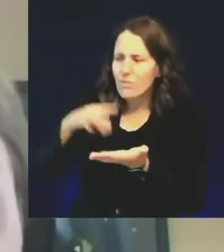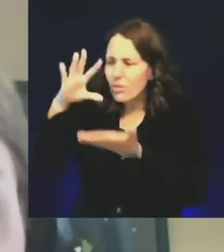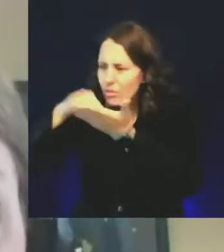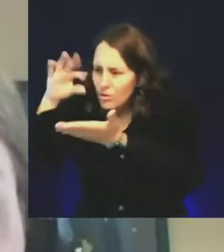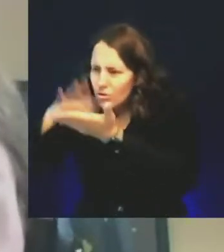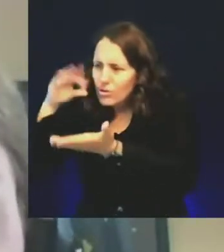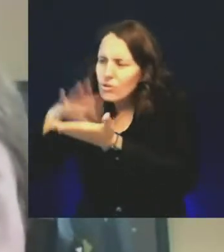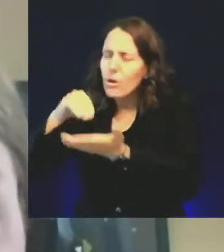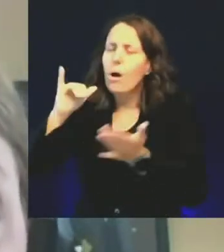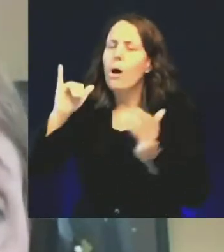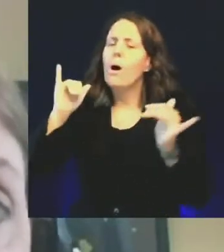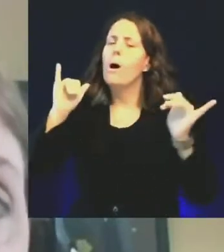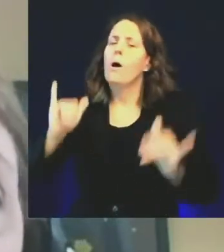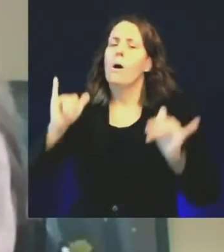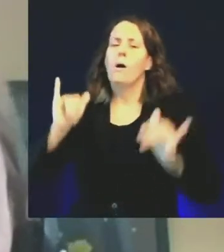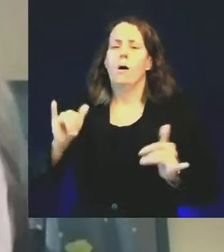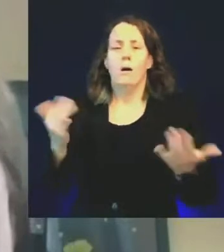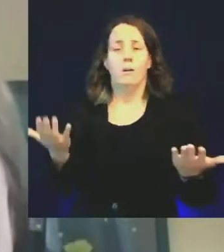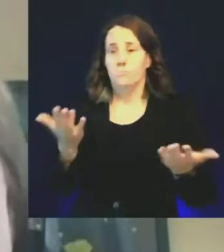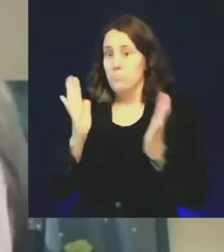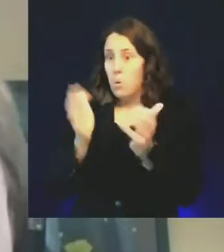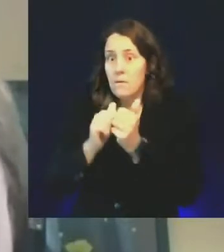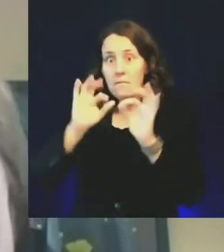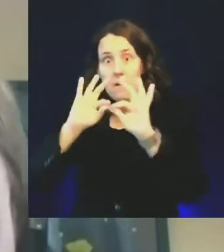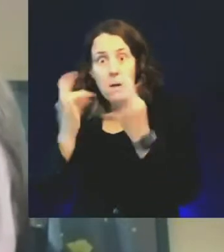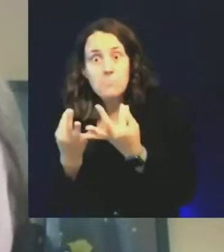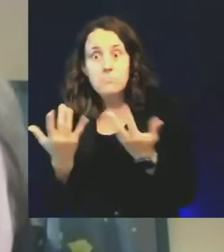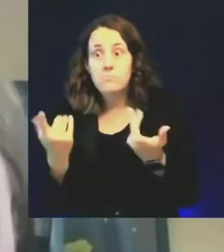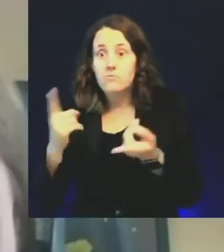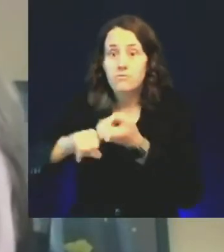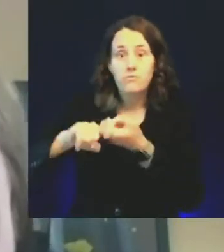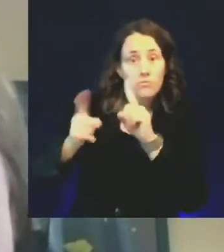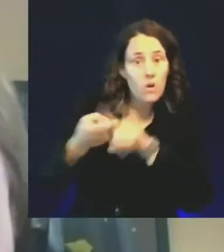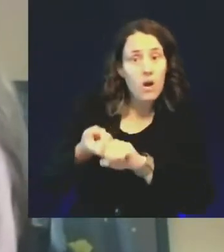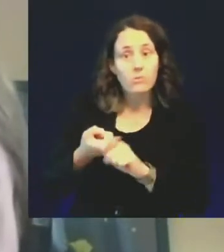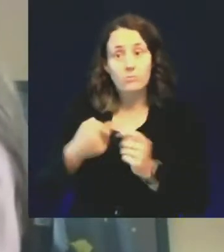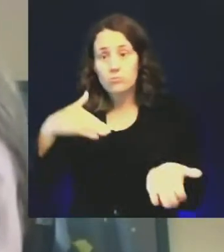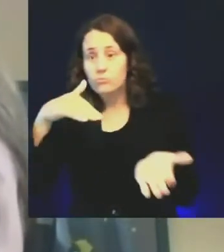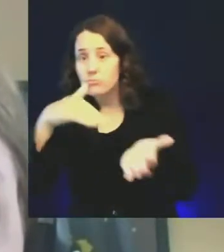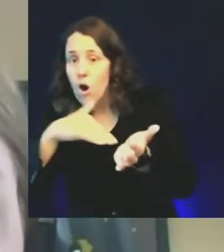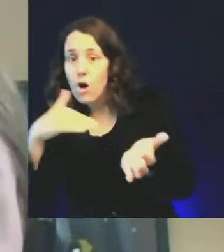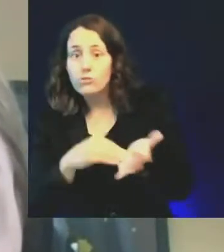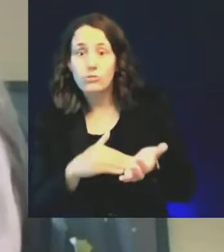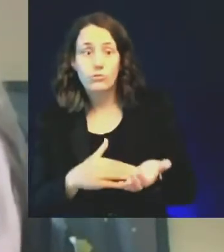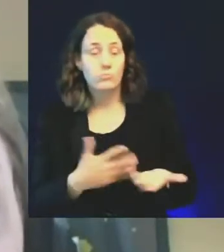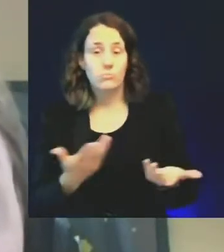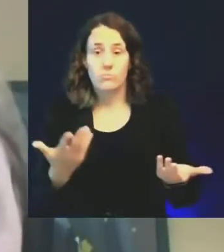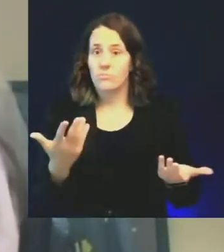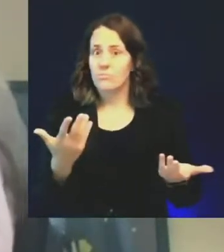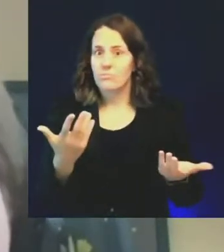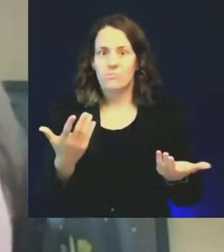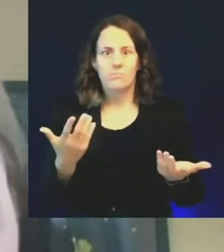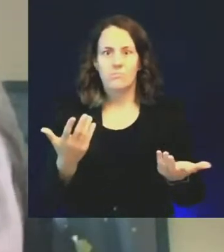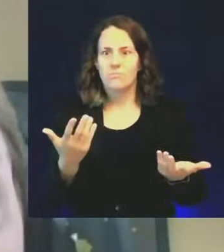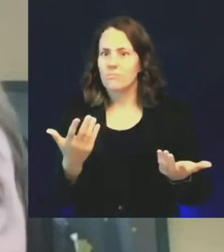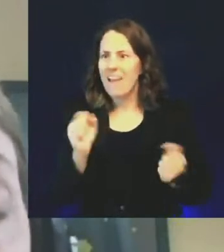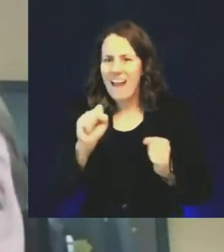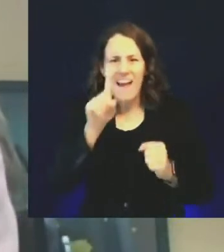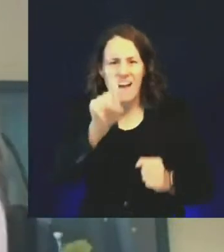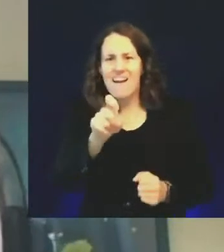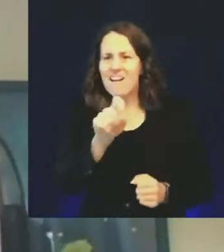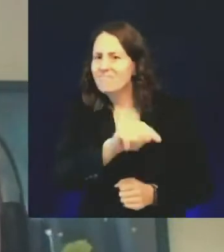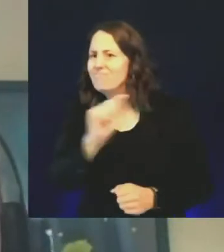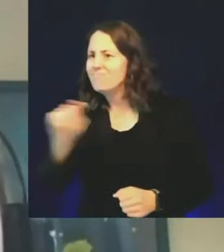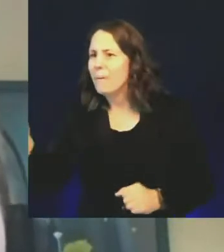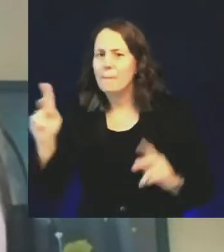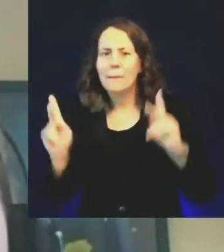people willing to answer your questions. Call your doctor. Call your family members who have received the vaccine and get